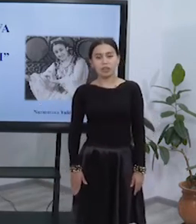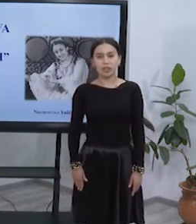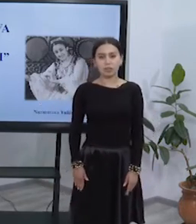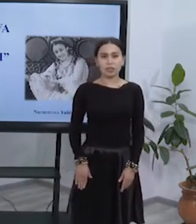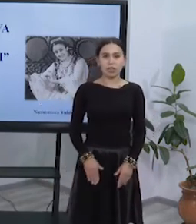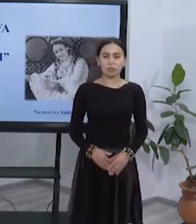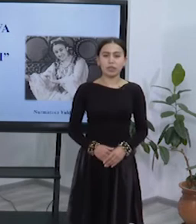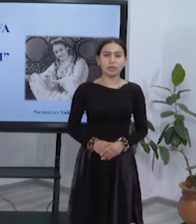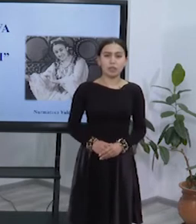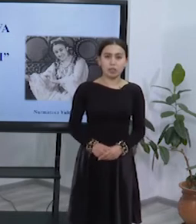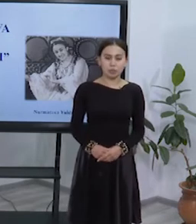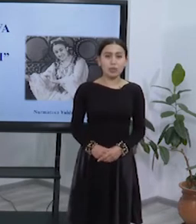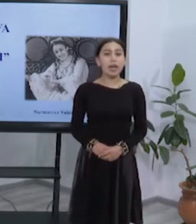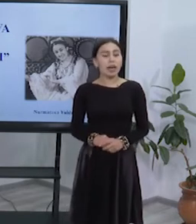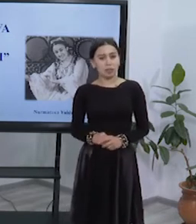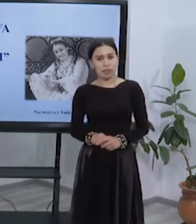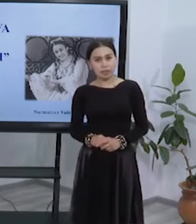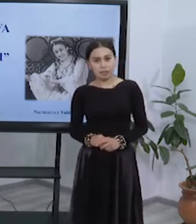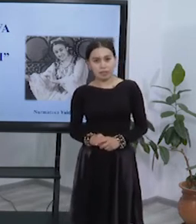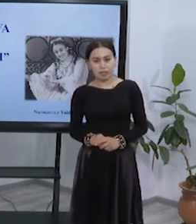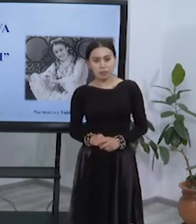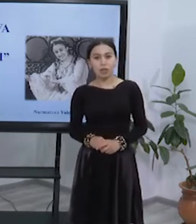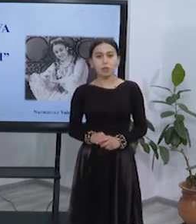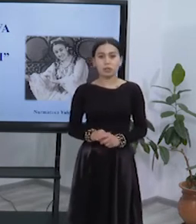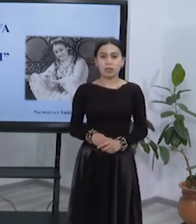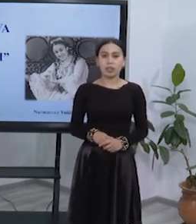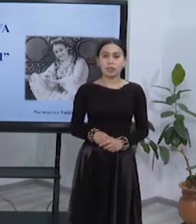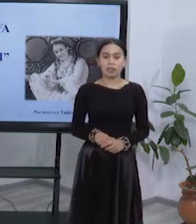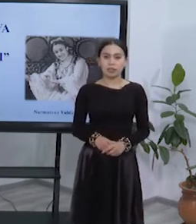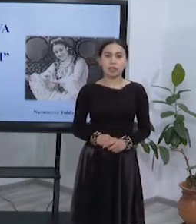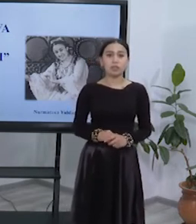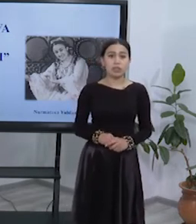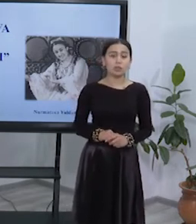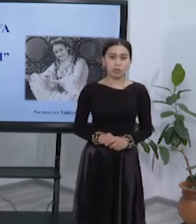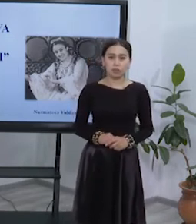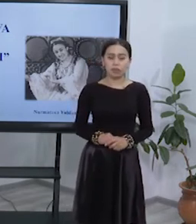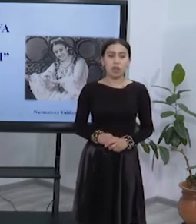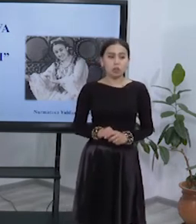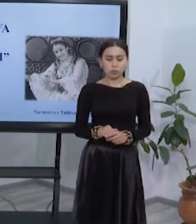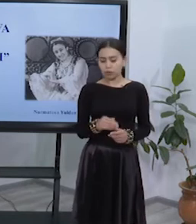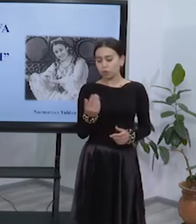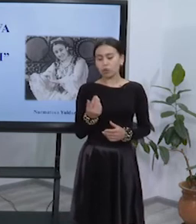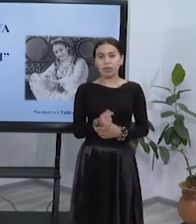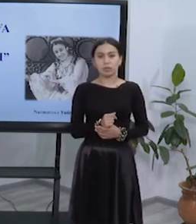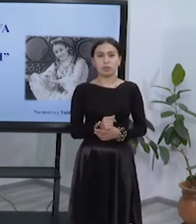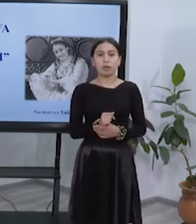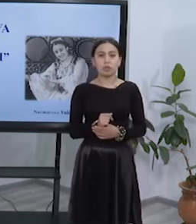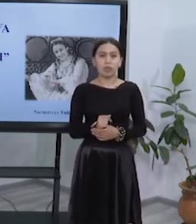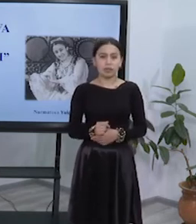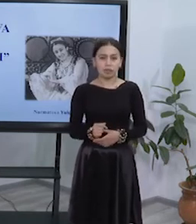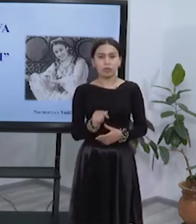Biz holatlarni bajarib bo'lganimizdan so'ng, albatta sizlar bilan qo'l dasta harakatlarini ham bajarib ko'ramiz. Chunki bu